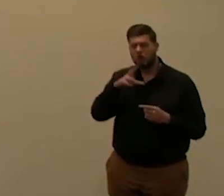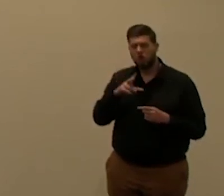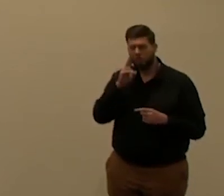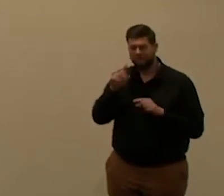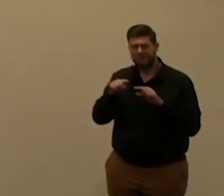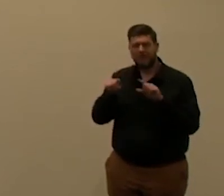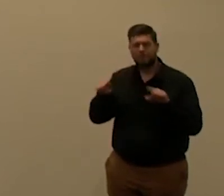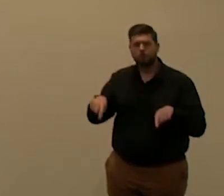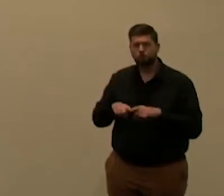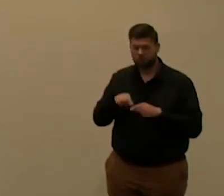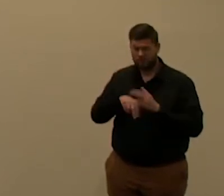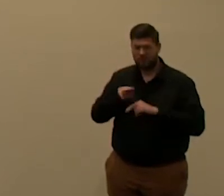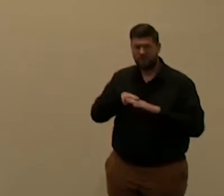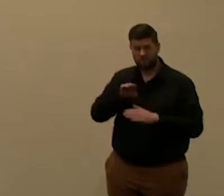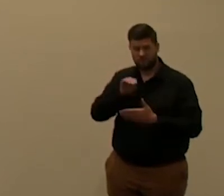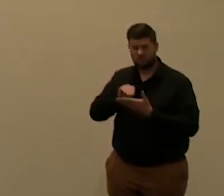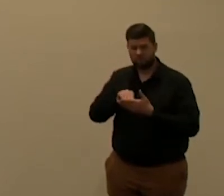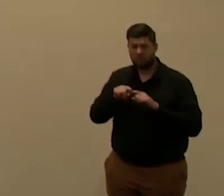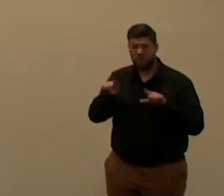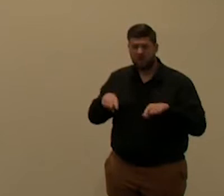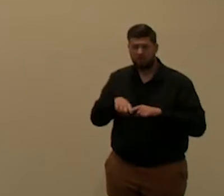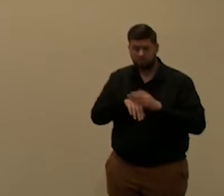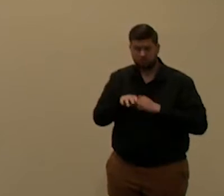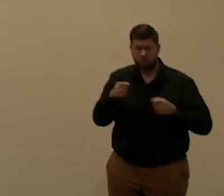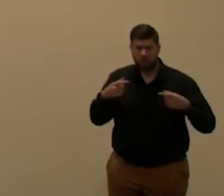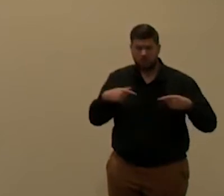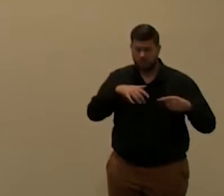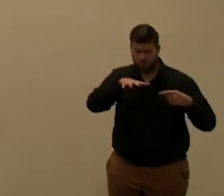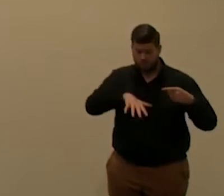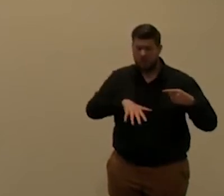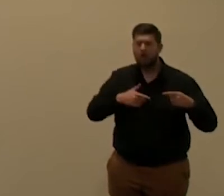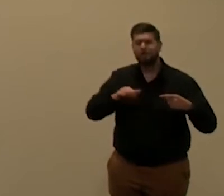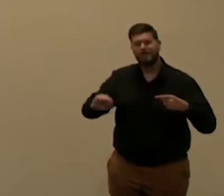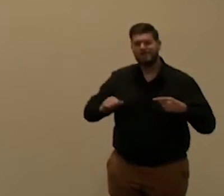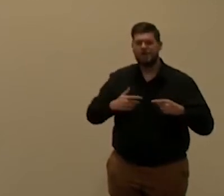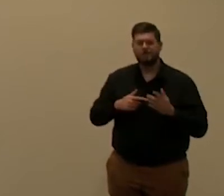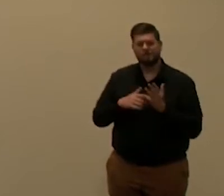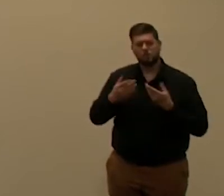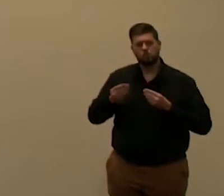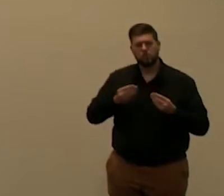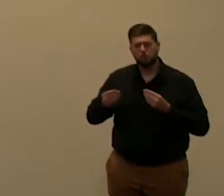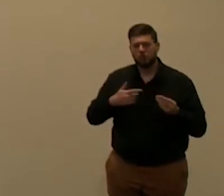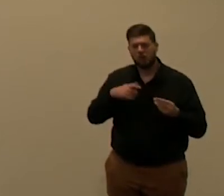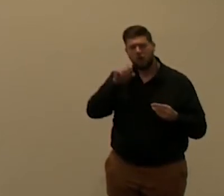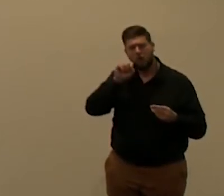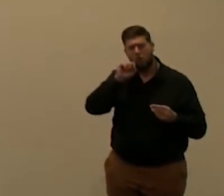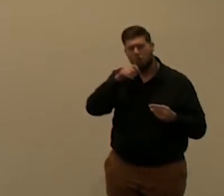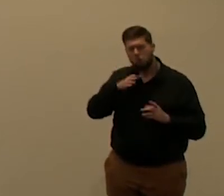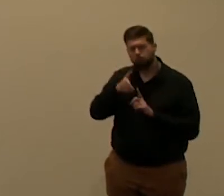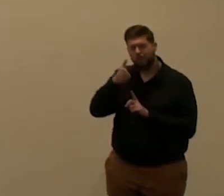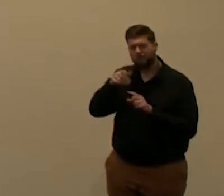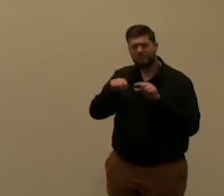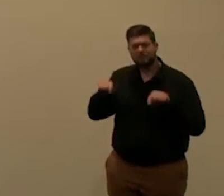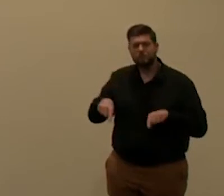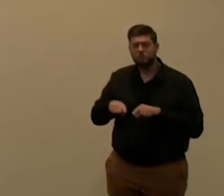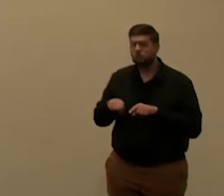they're using will not pick up what the text is on the image. So that might be something that you want to use. Use